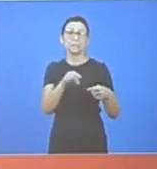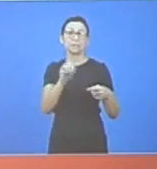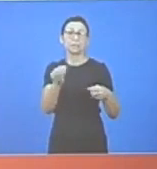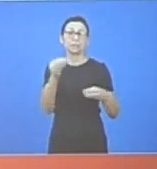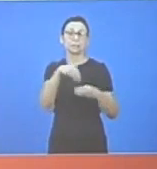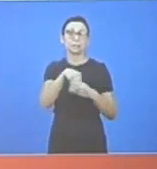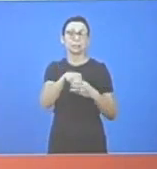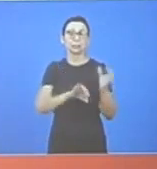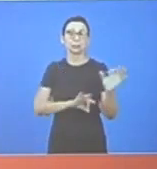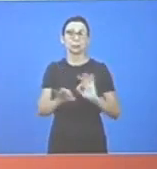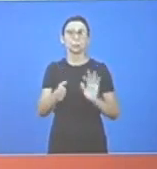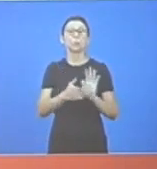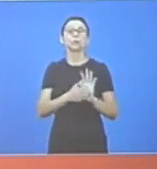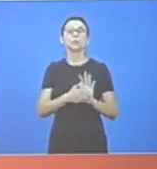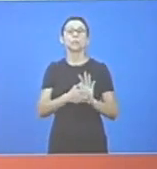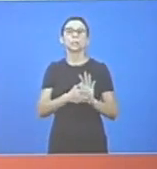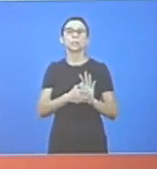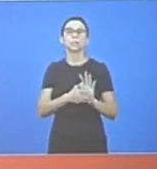in the project?